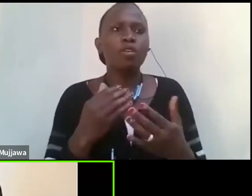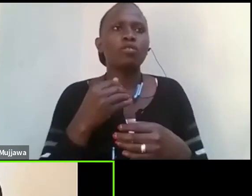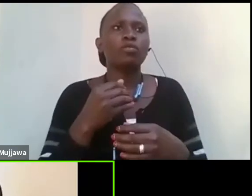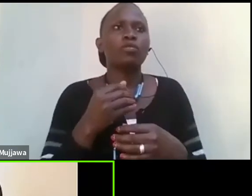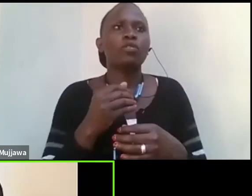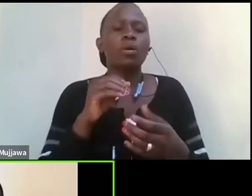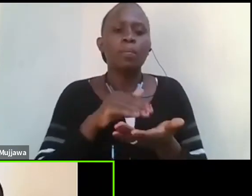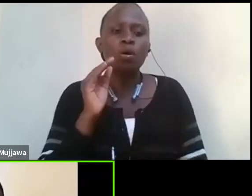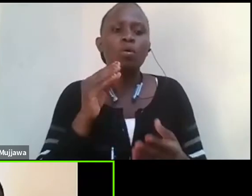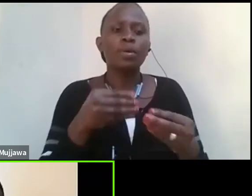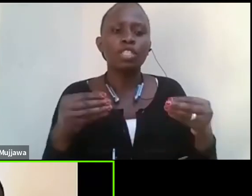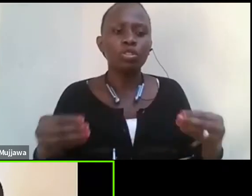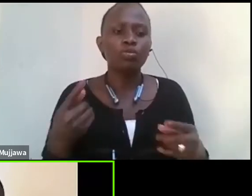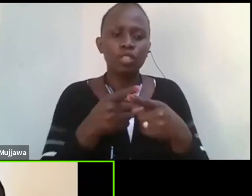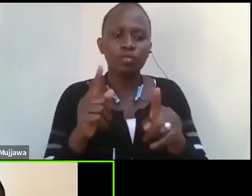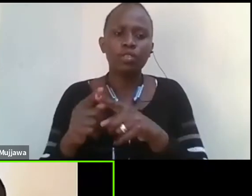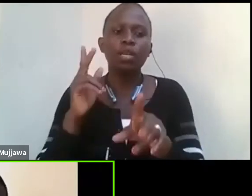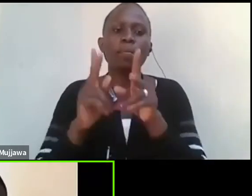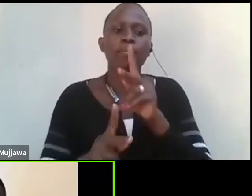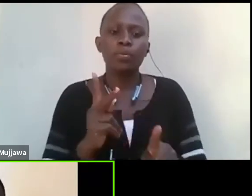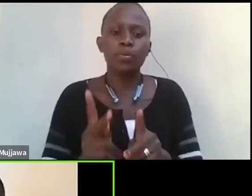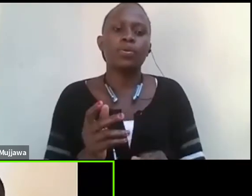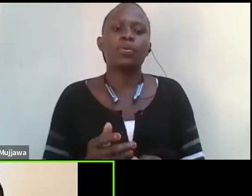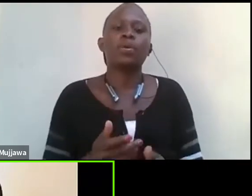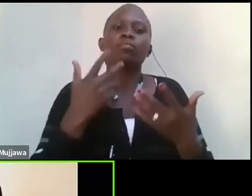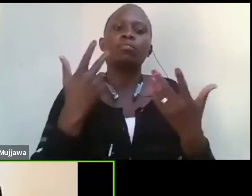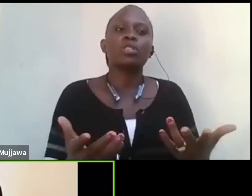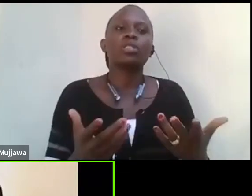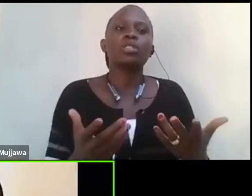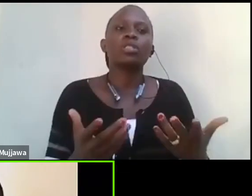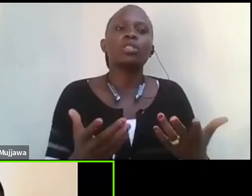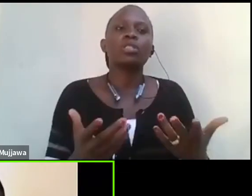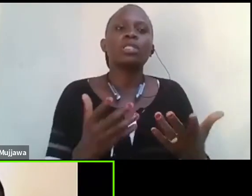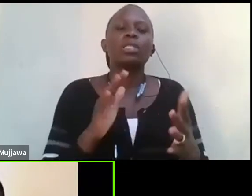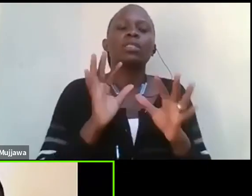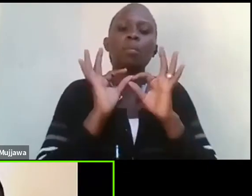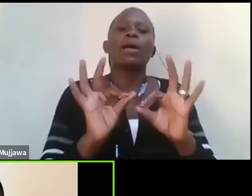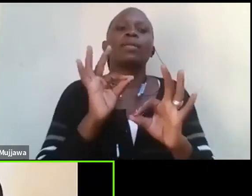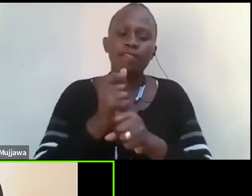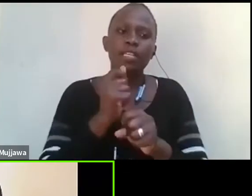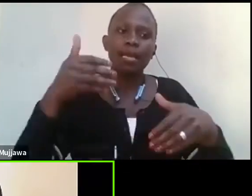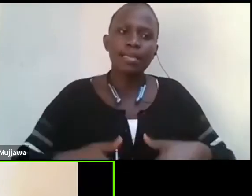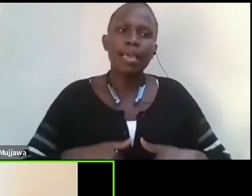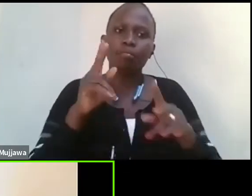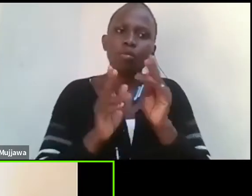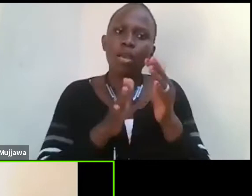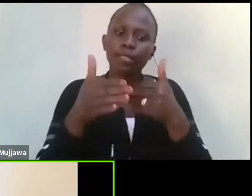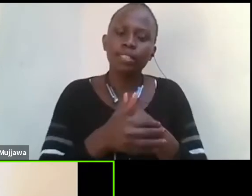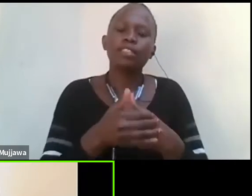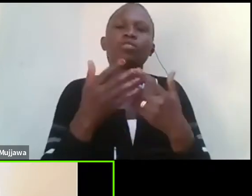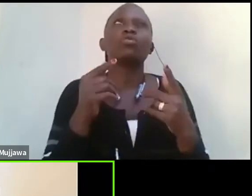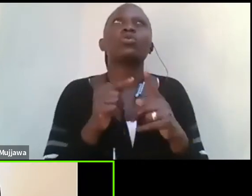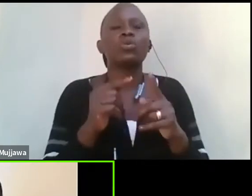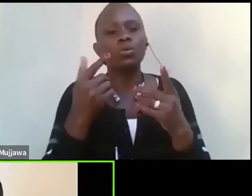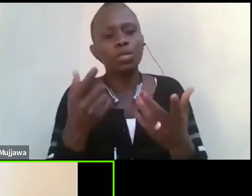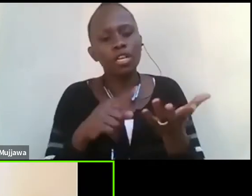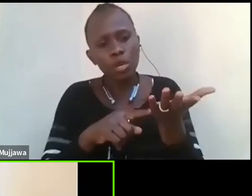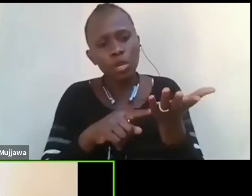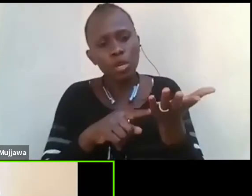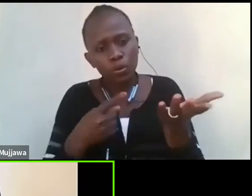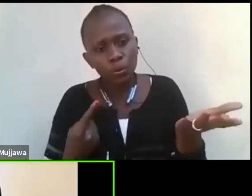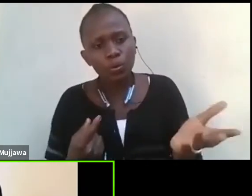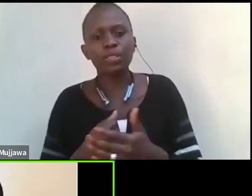from different people? Smarter manufacturing. You're young people. You have access to technology. AI, artificial intelligence,